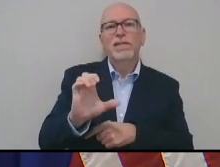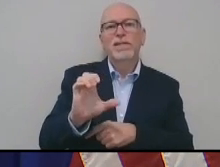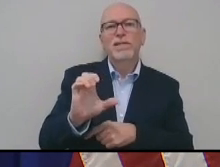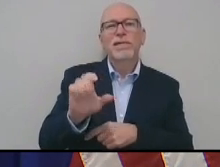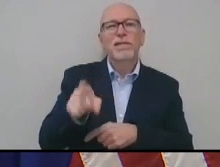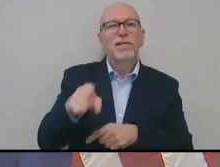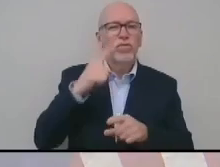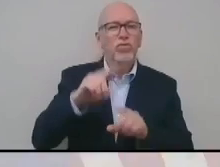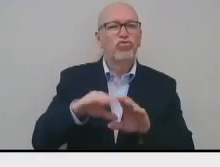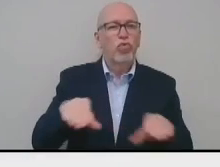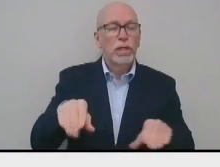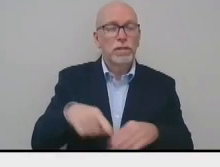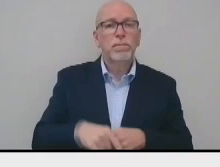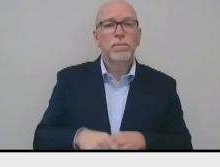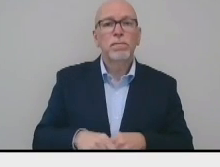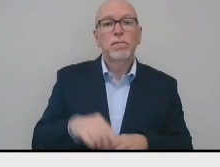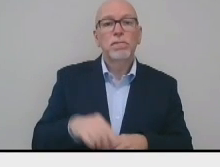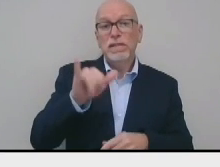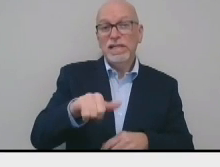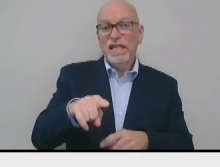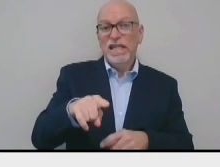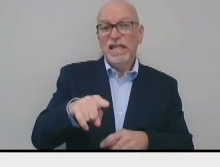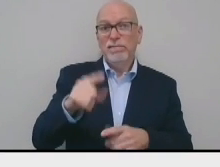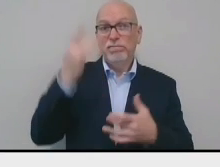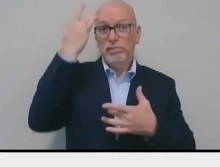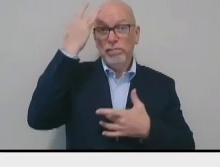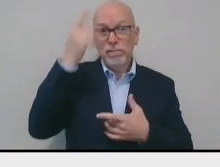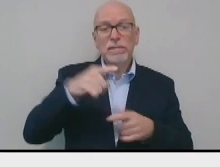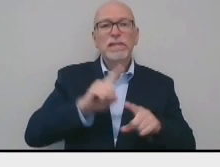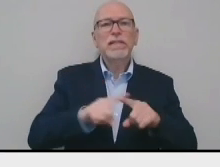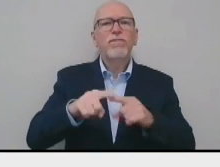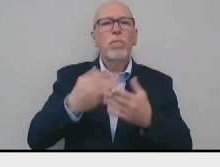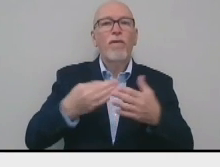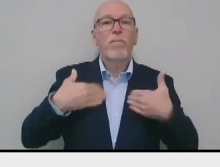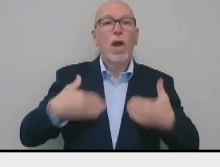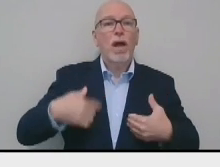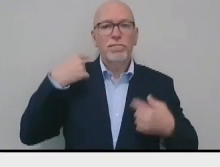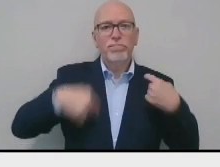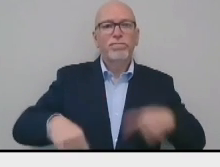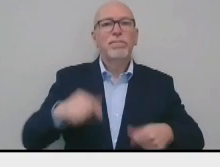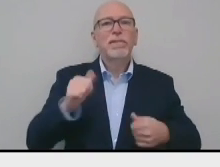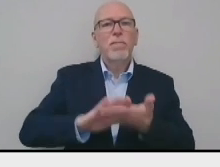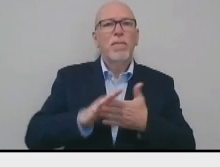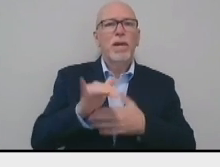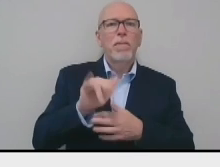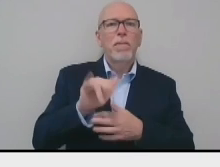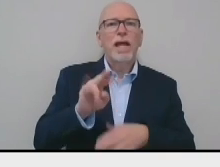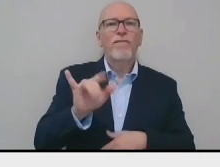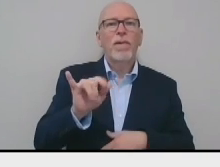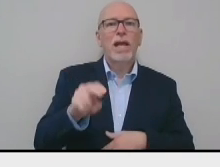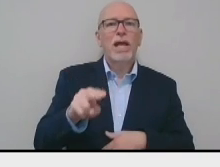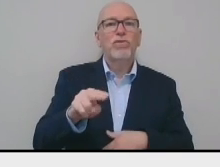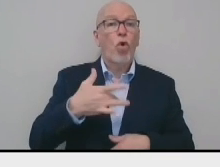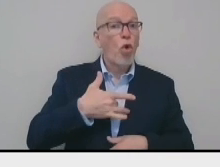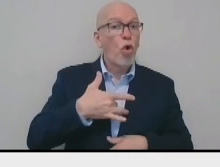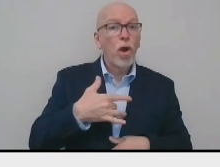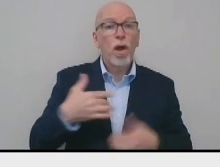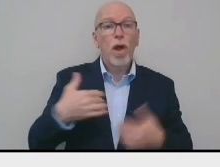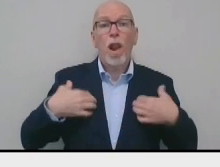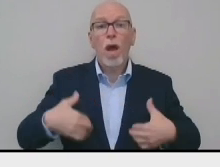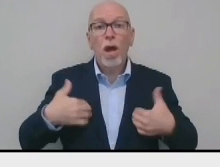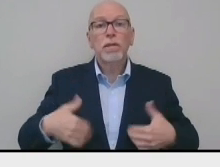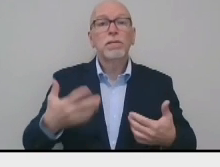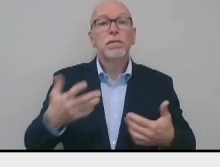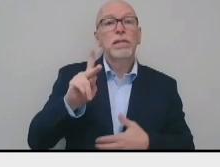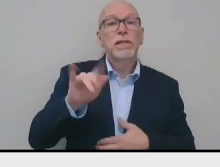MIS-C. This is a condition in which different parts of the body can become inflamed, including the heart, lungs, kidneys, brains, and